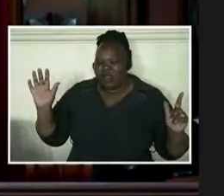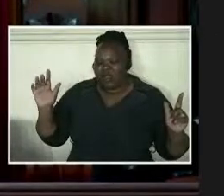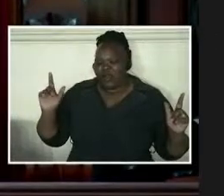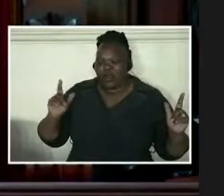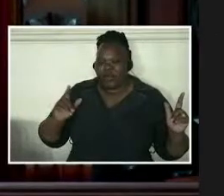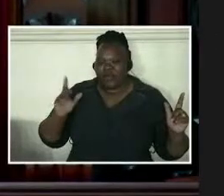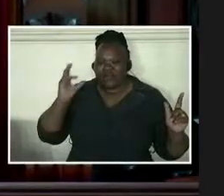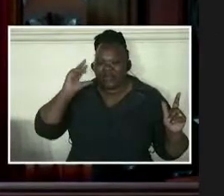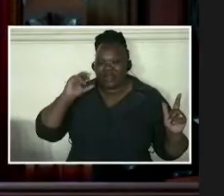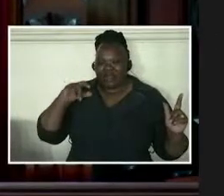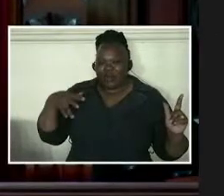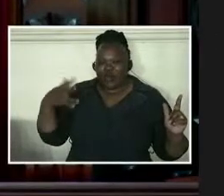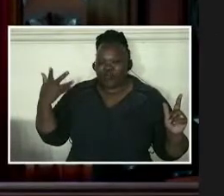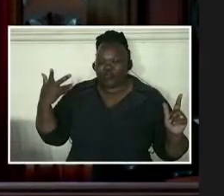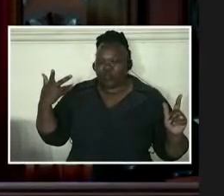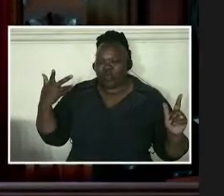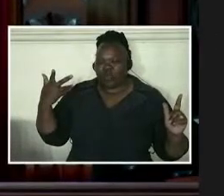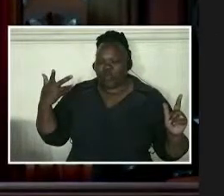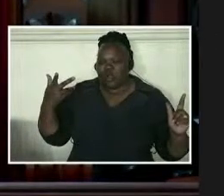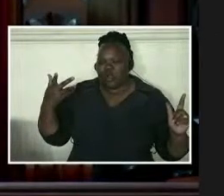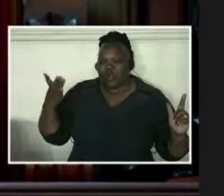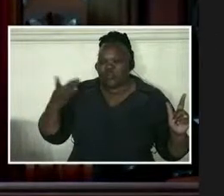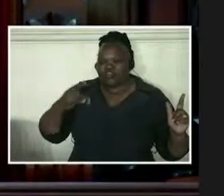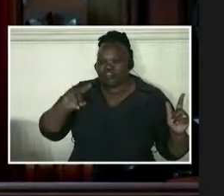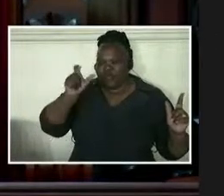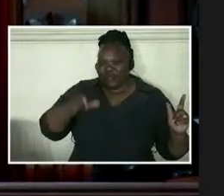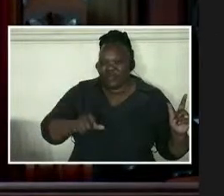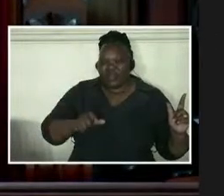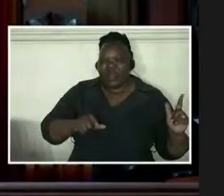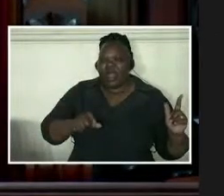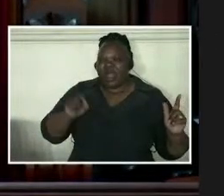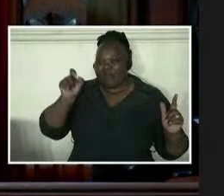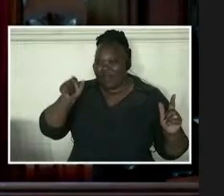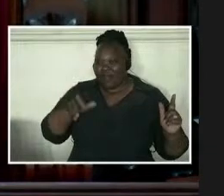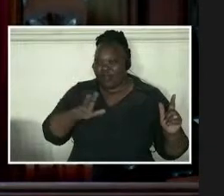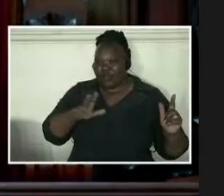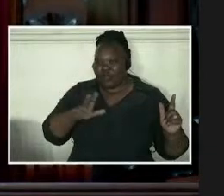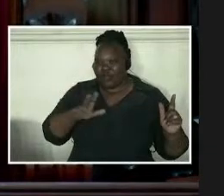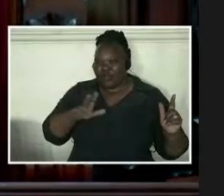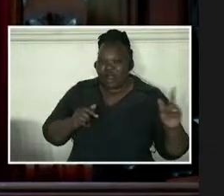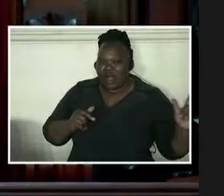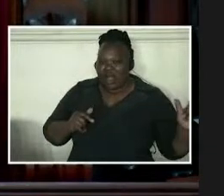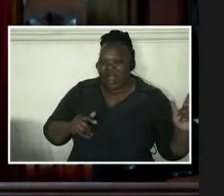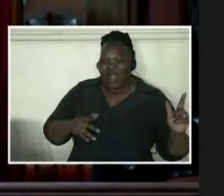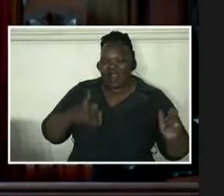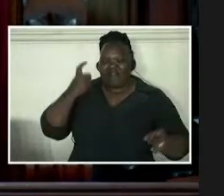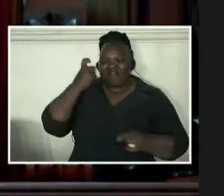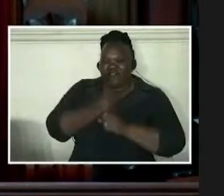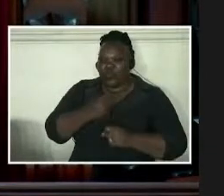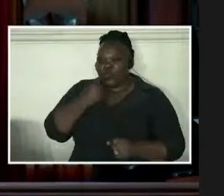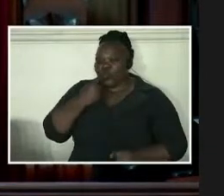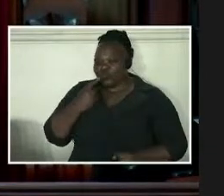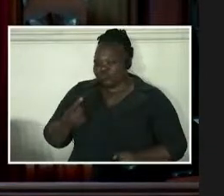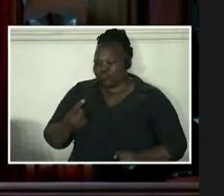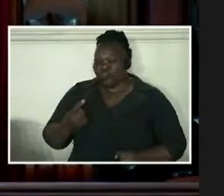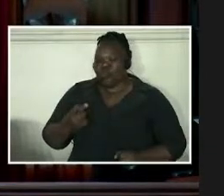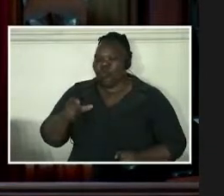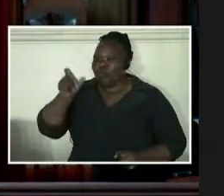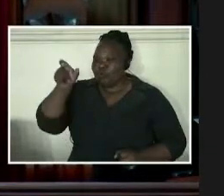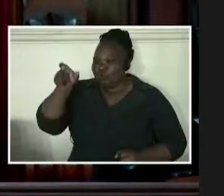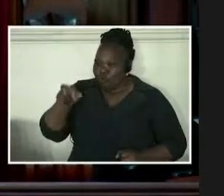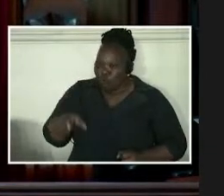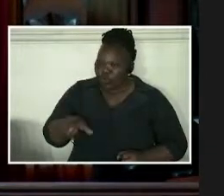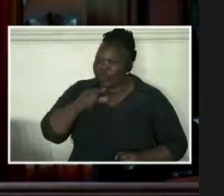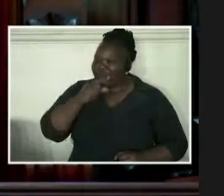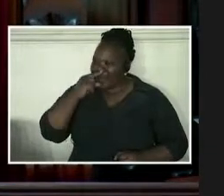portfolio committee that was coming from this side i don't want to mention someone by